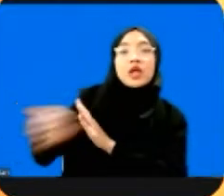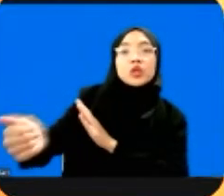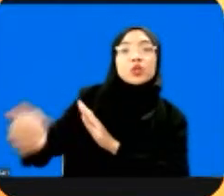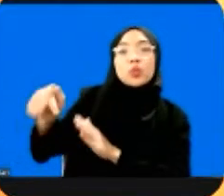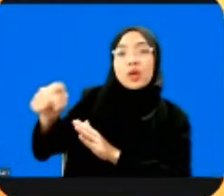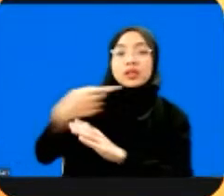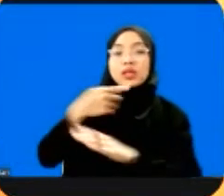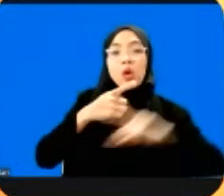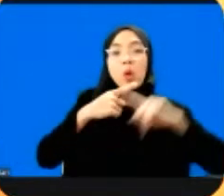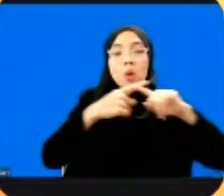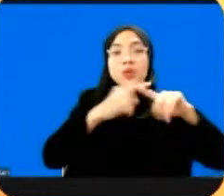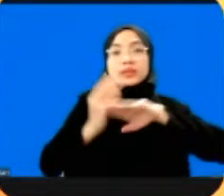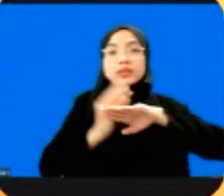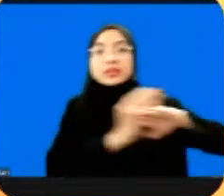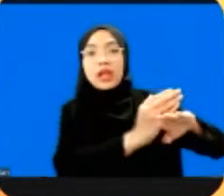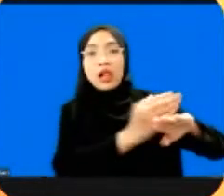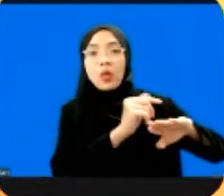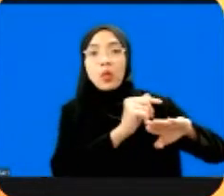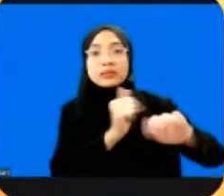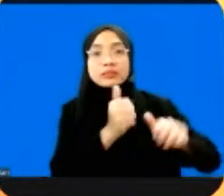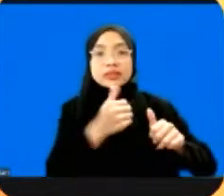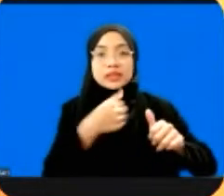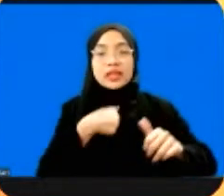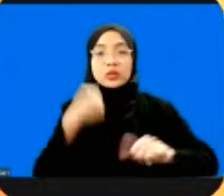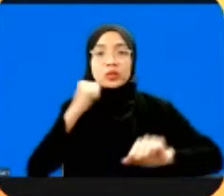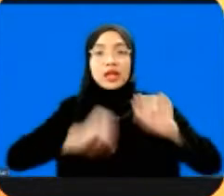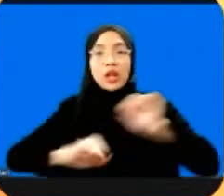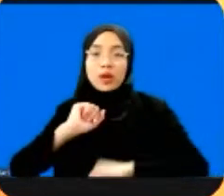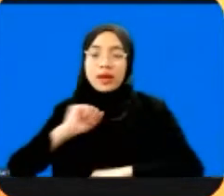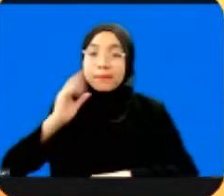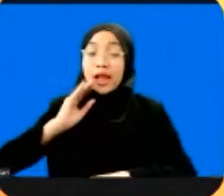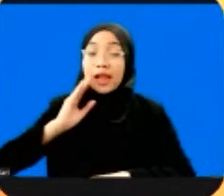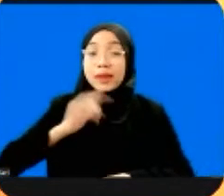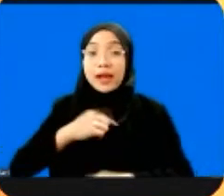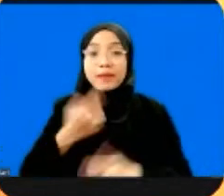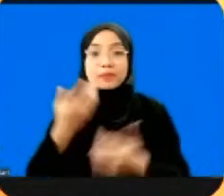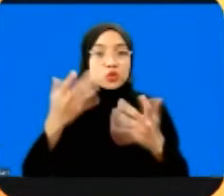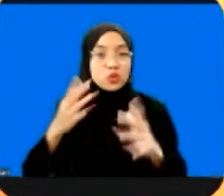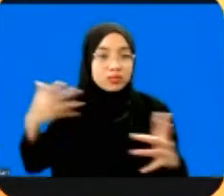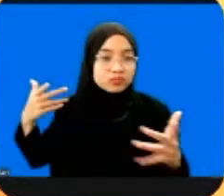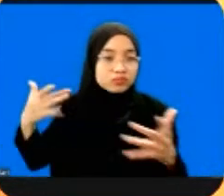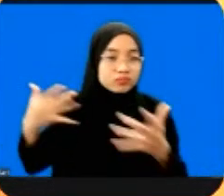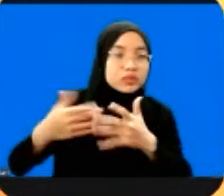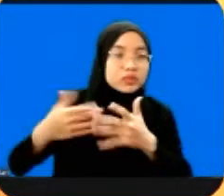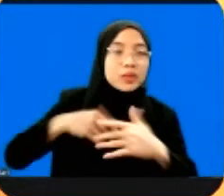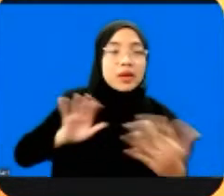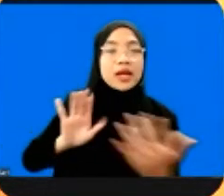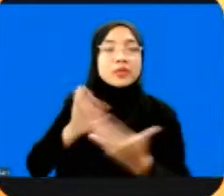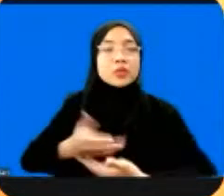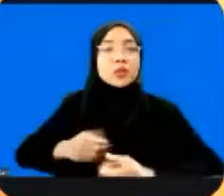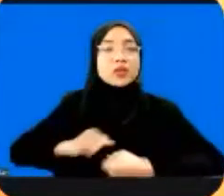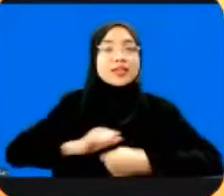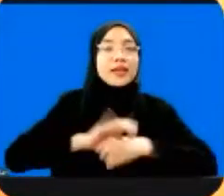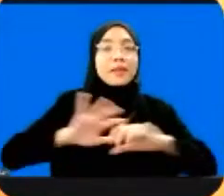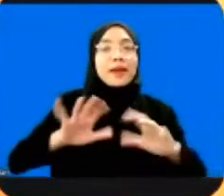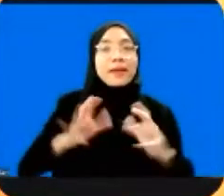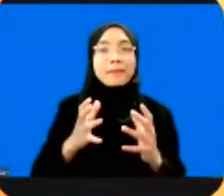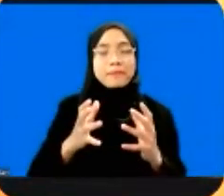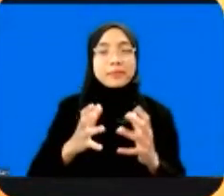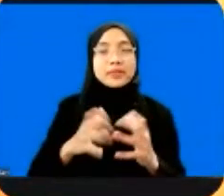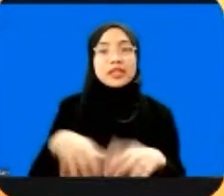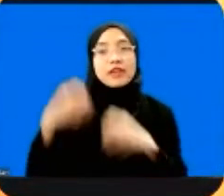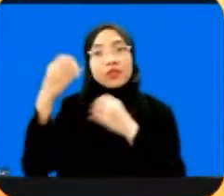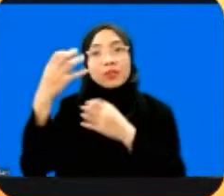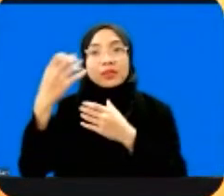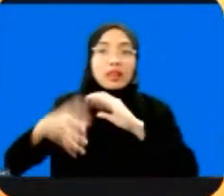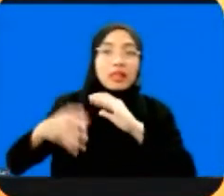experience, our work since the pandemic for the combating hoax. Thank you, Gustav. Maybe Dr. Park, you